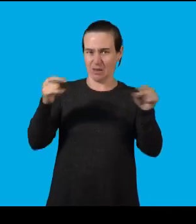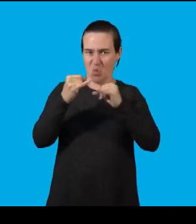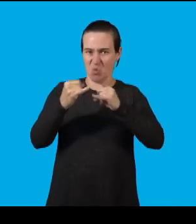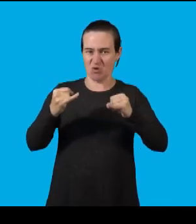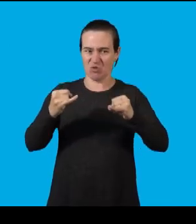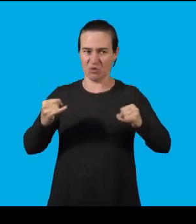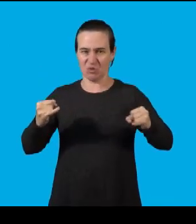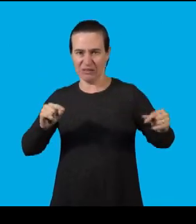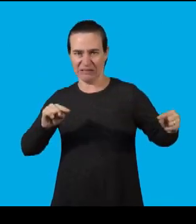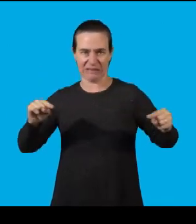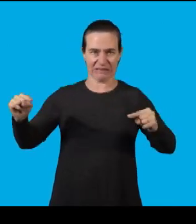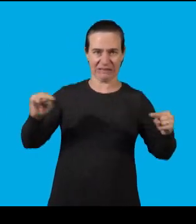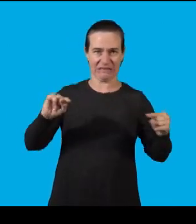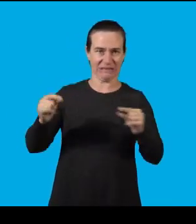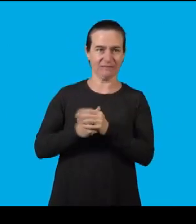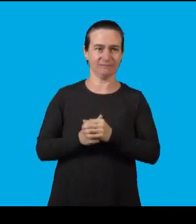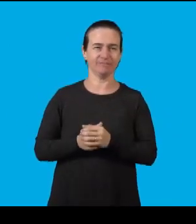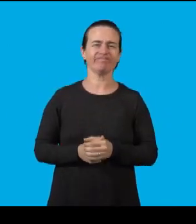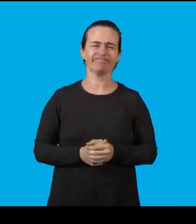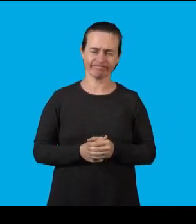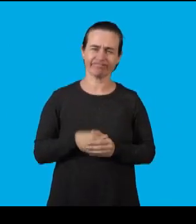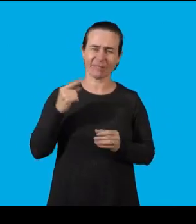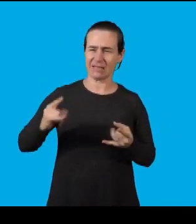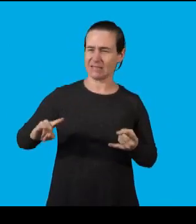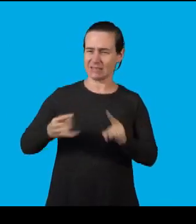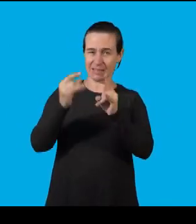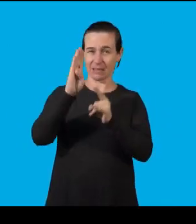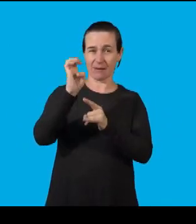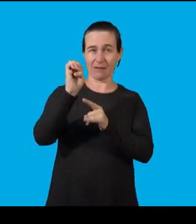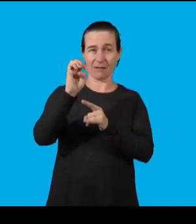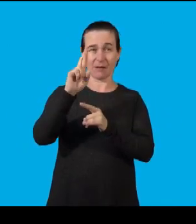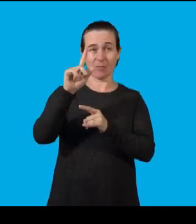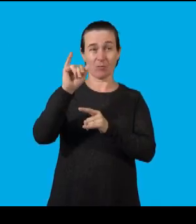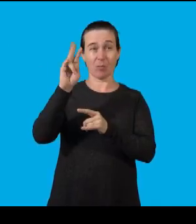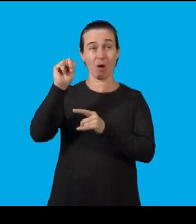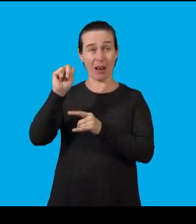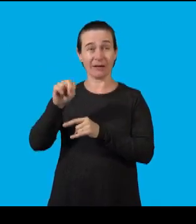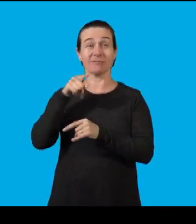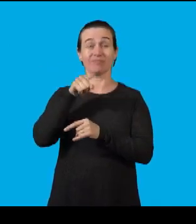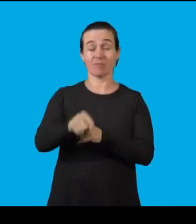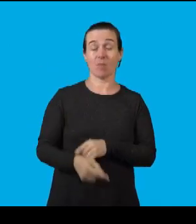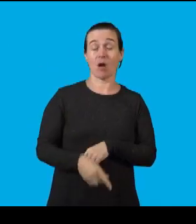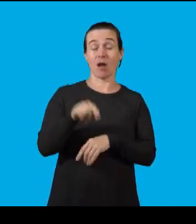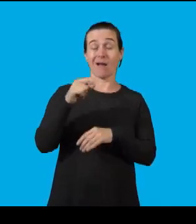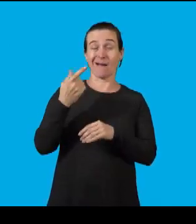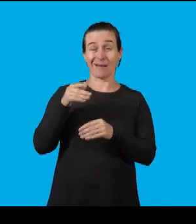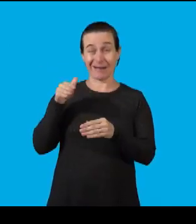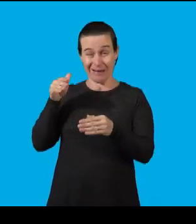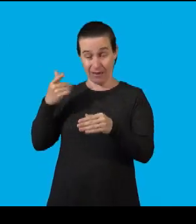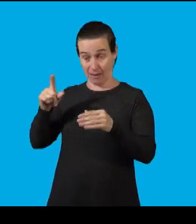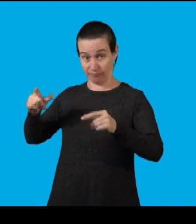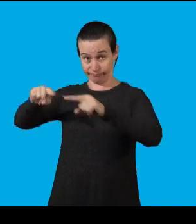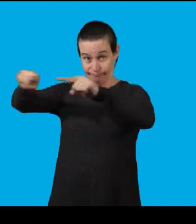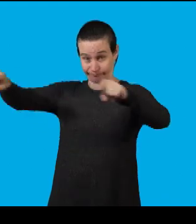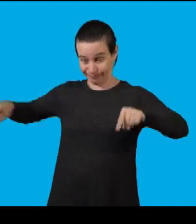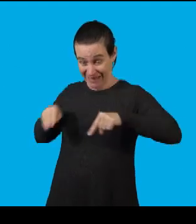USA. So if you read the caption, it says, the city of Berlin, 110 miles inside the eastern zone of Berlin,